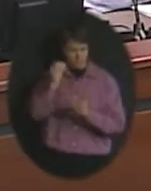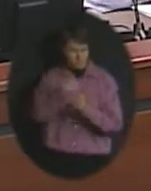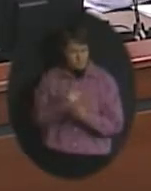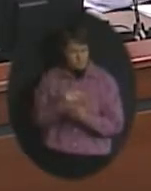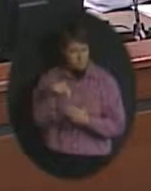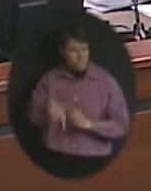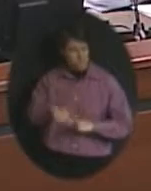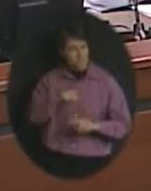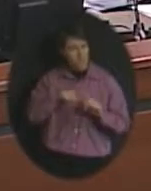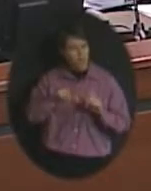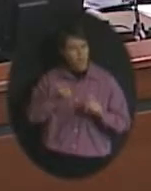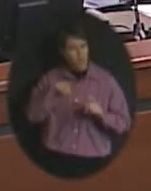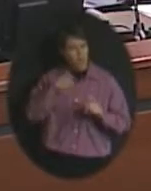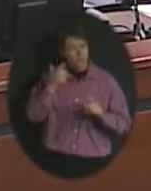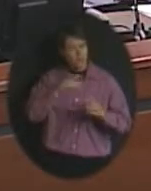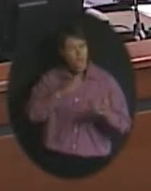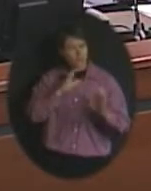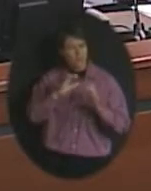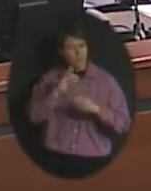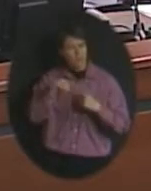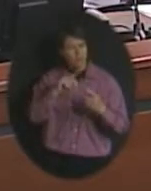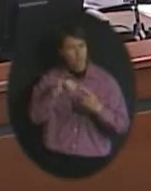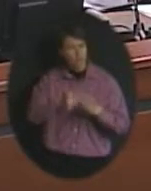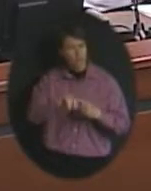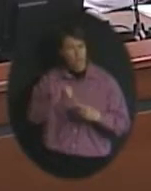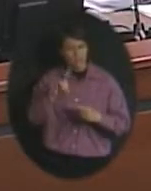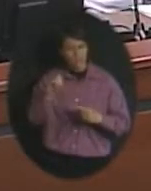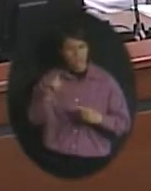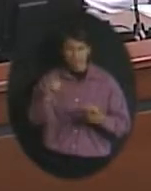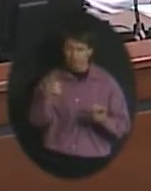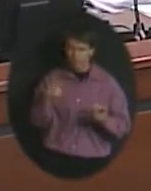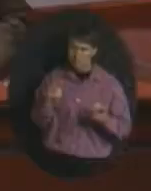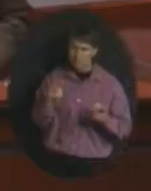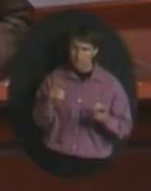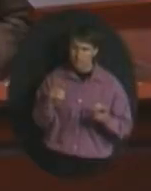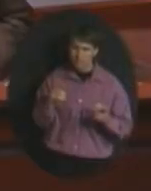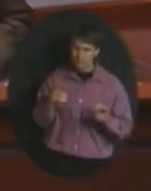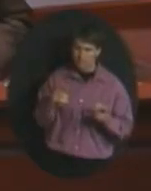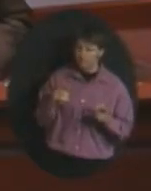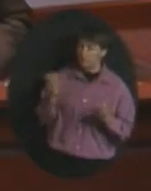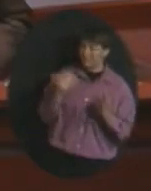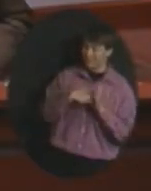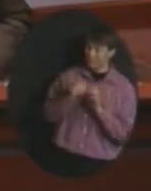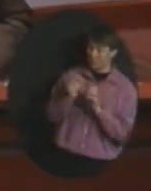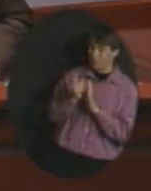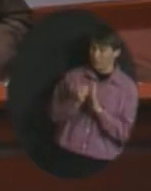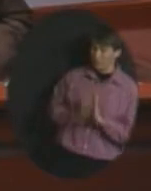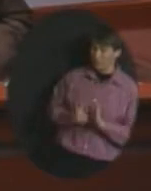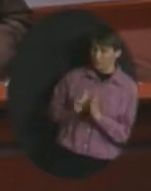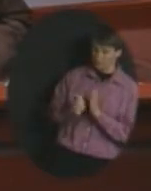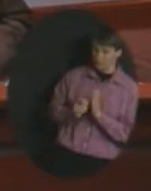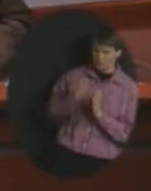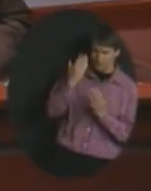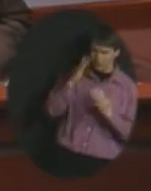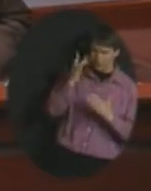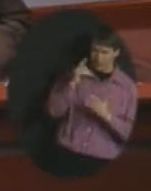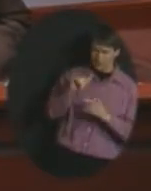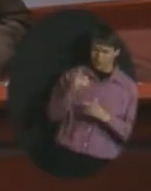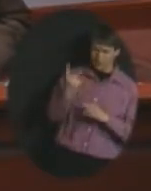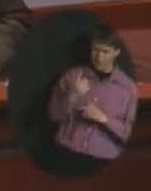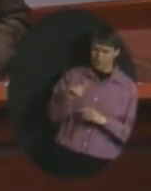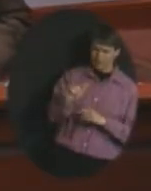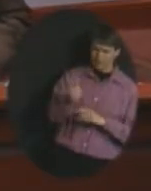this. Was there any conversation about that? Again, with the attorney drawing it up, I'm not sure why it was just a single 10 years.